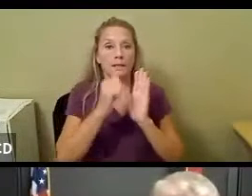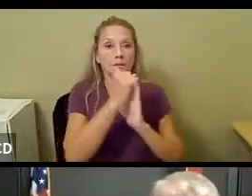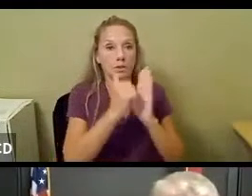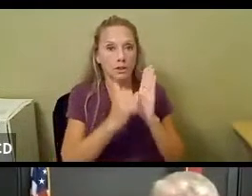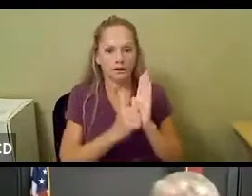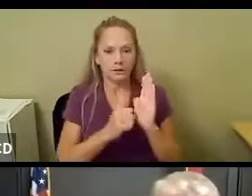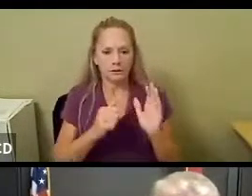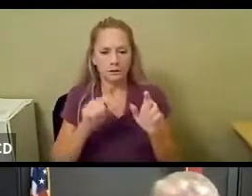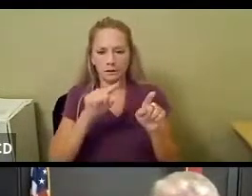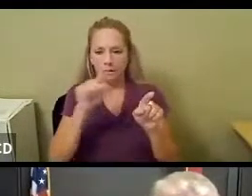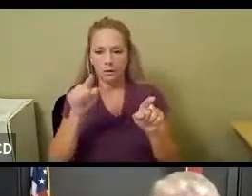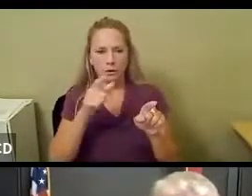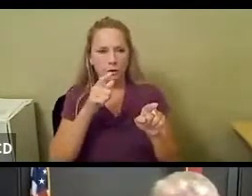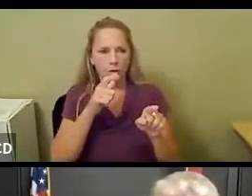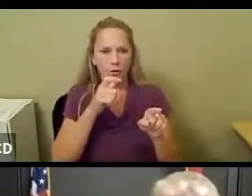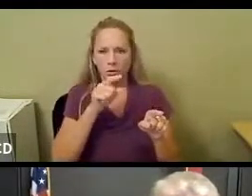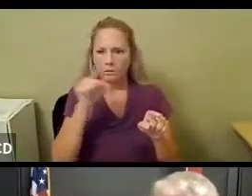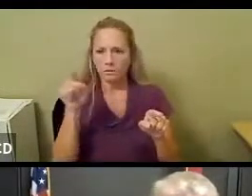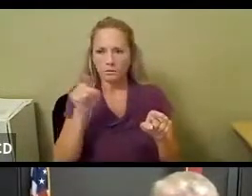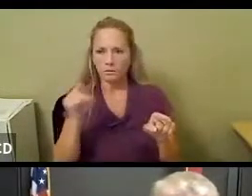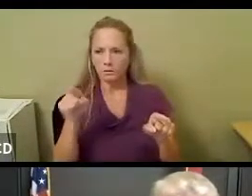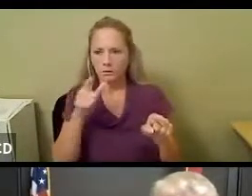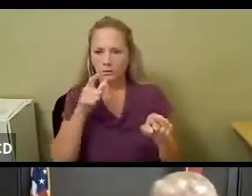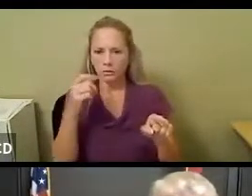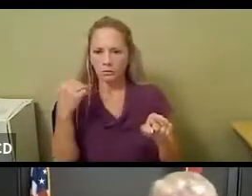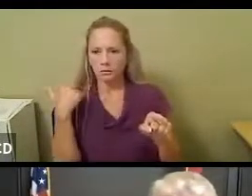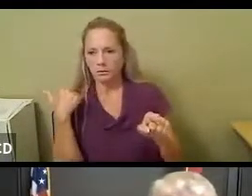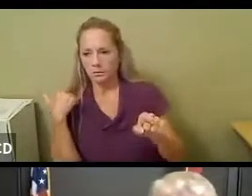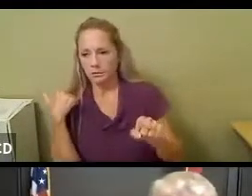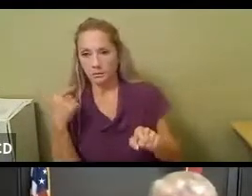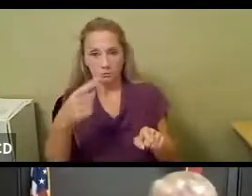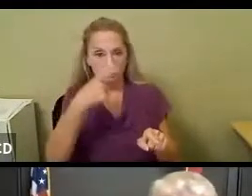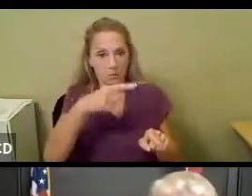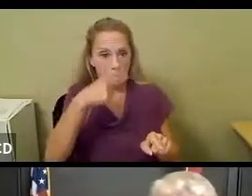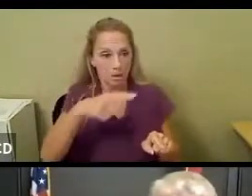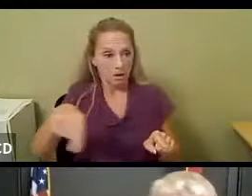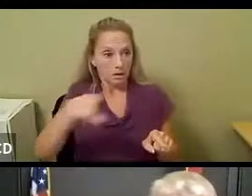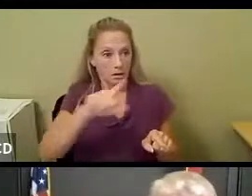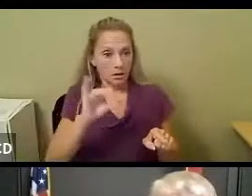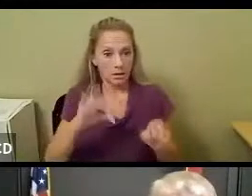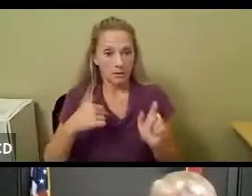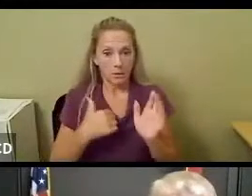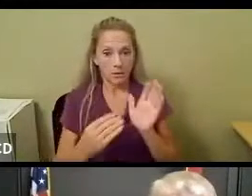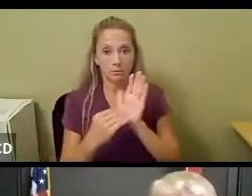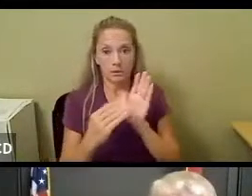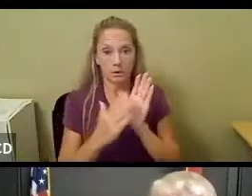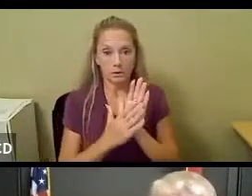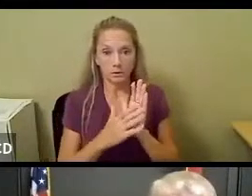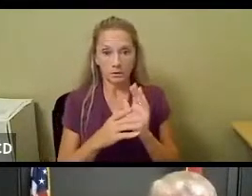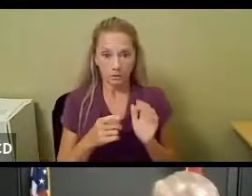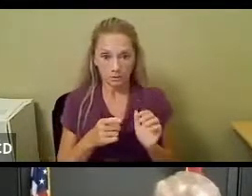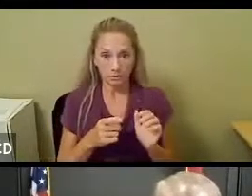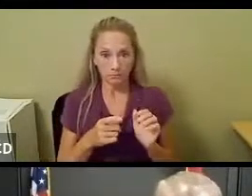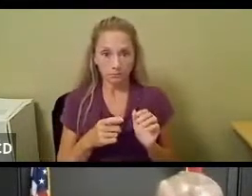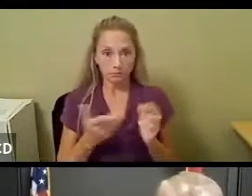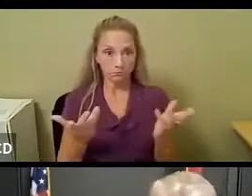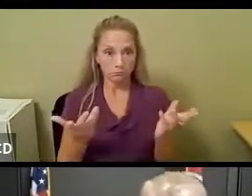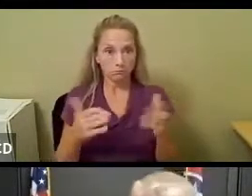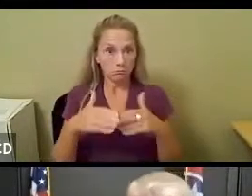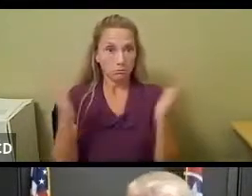know who's kind of carrying the ball on that one. Would that be okay with everybody? Kind of as an open discussion, any